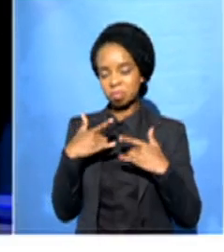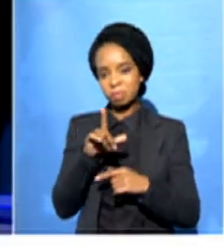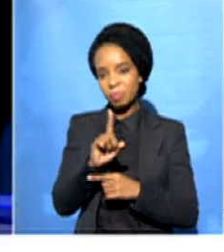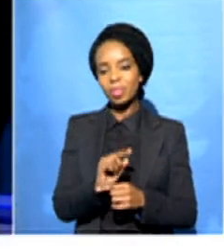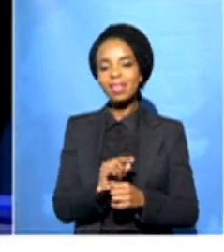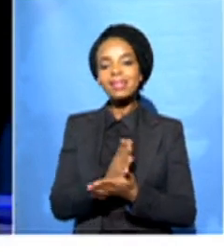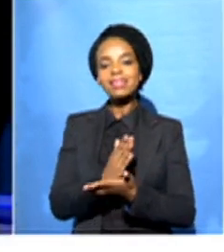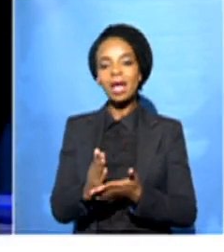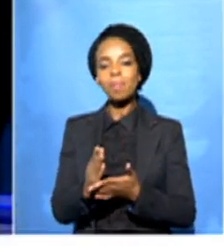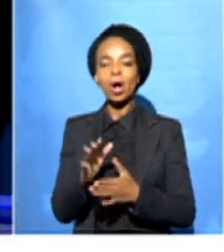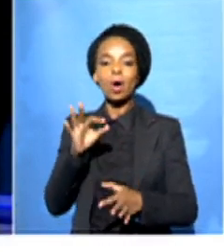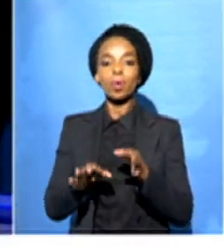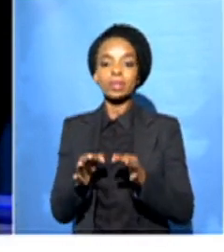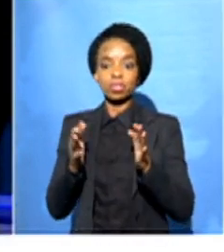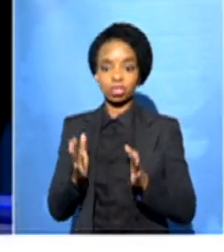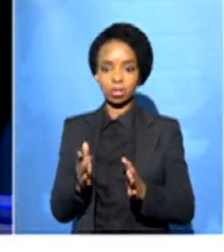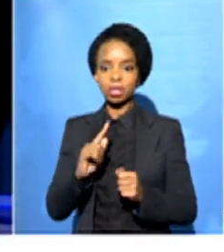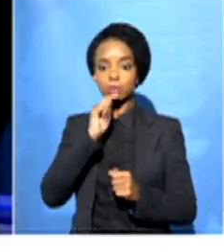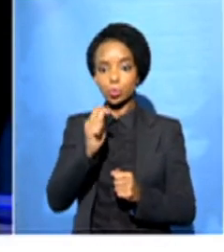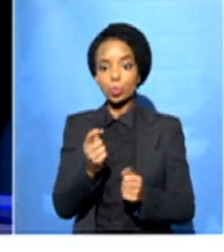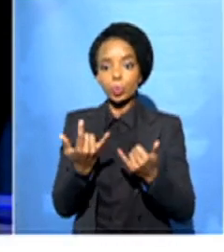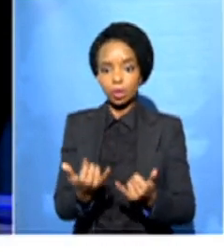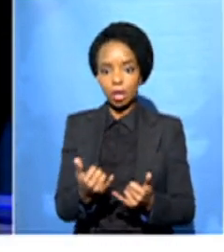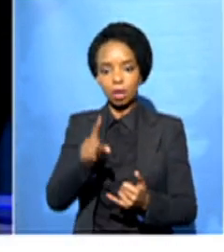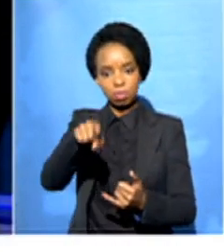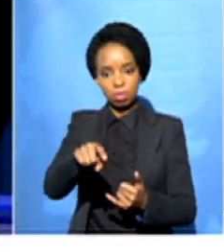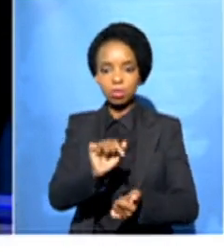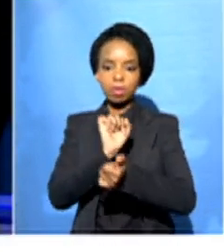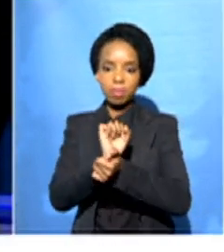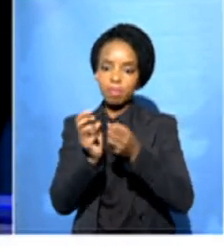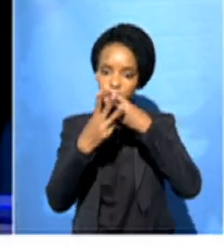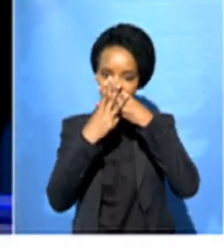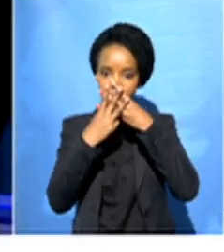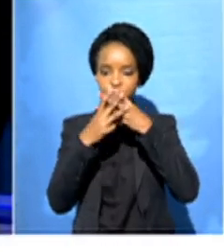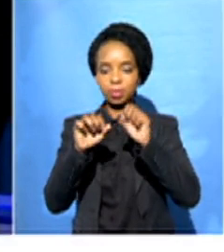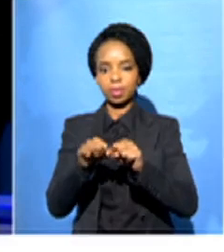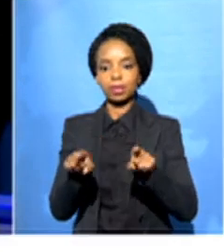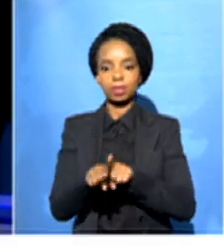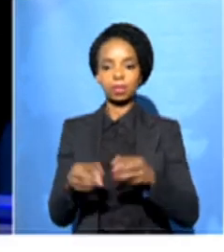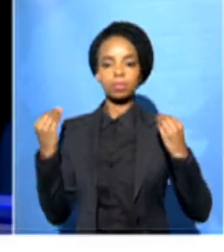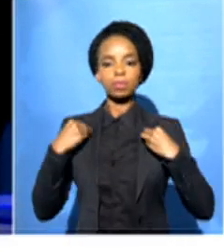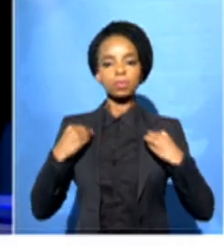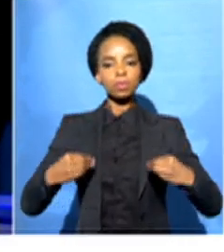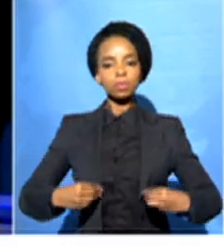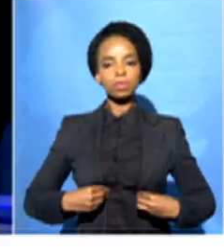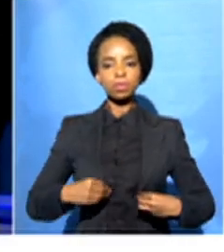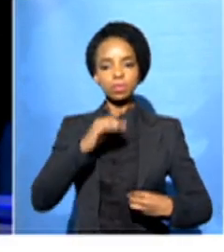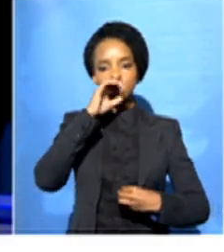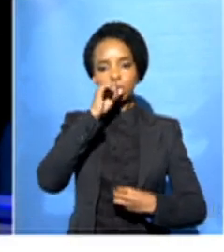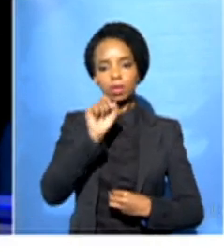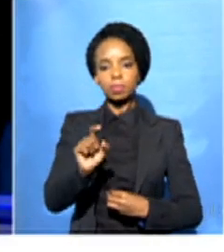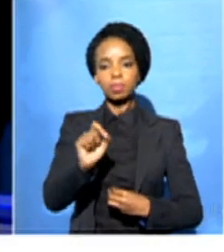be in behind bars, and that they ought to be wearing that uniform that we see